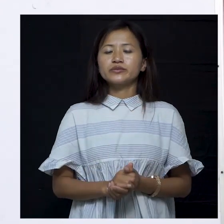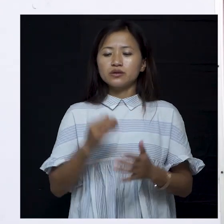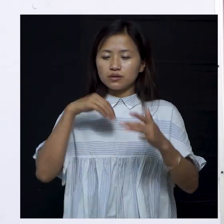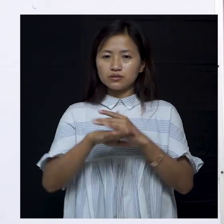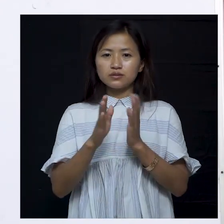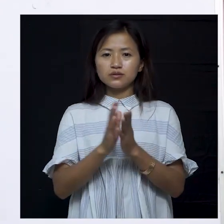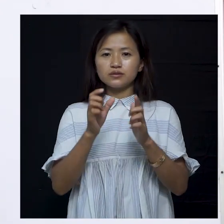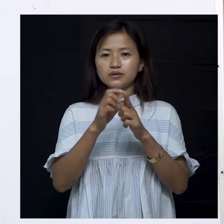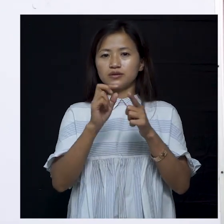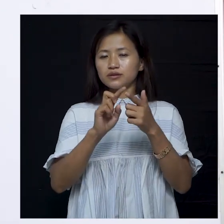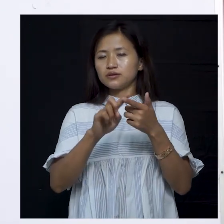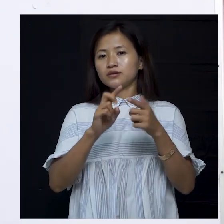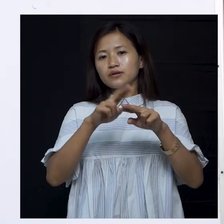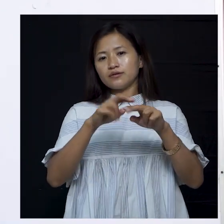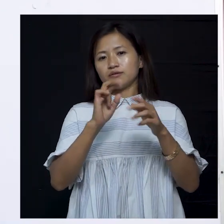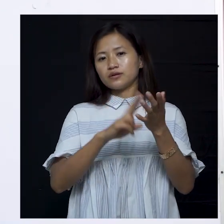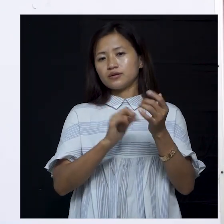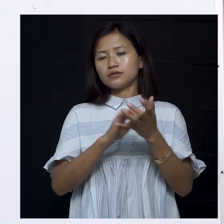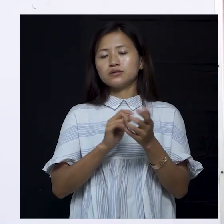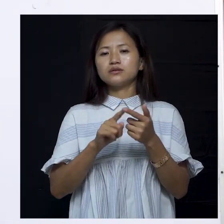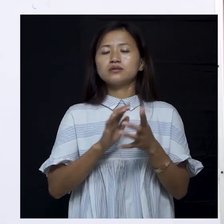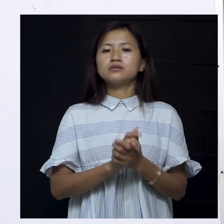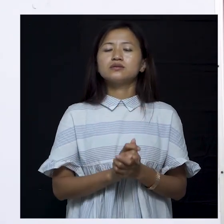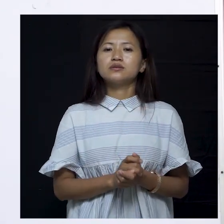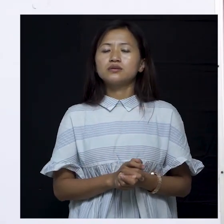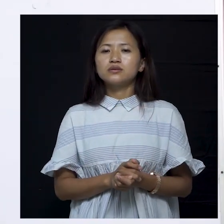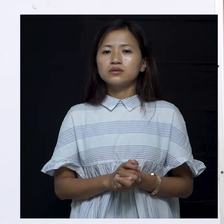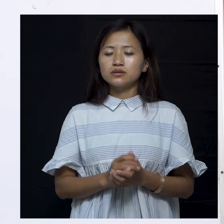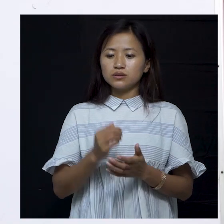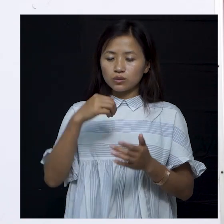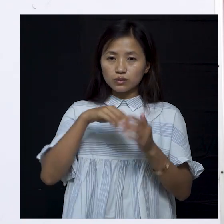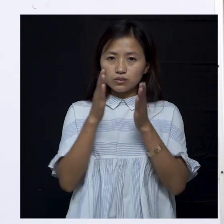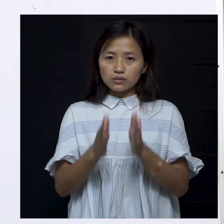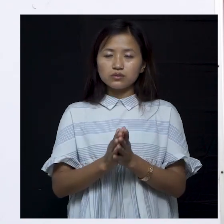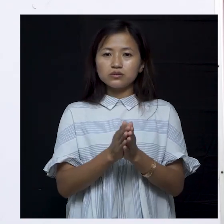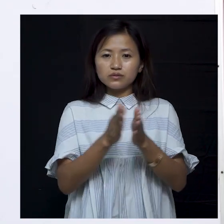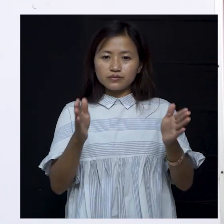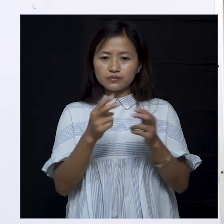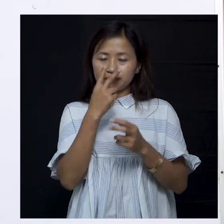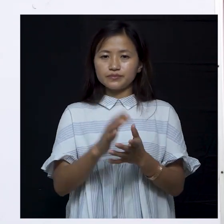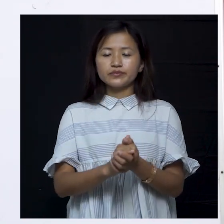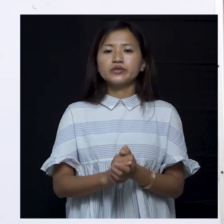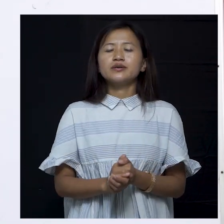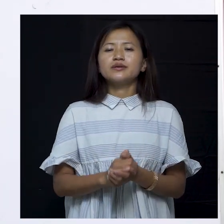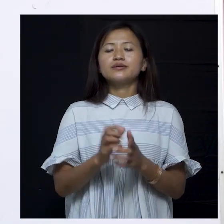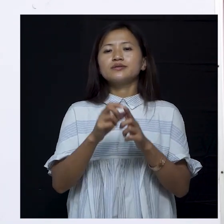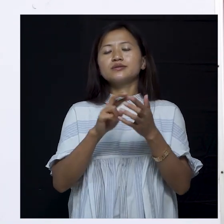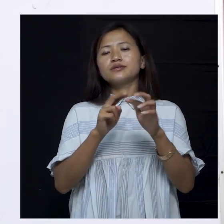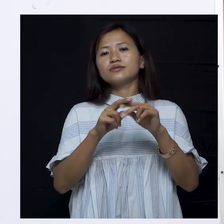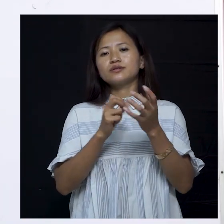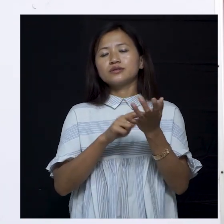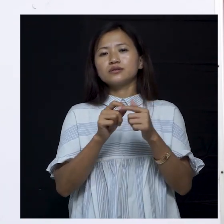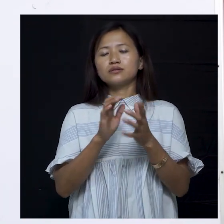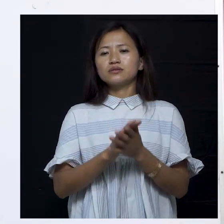defining clause, okay? One example, and in order to differentiate whether it's a defining clause or not, there will be